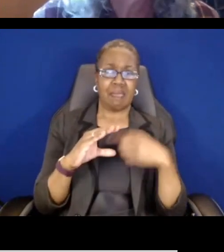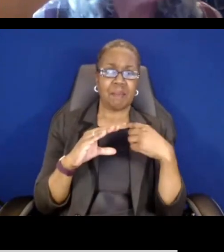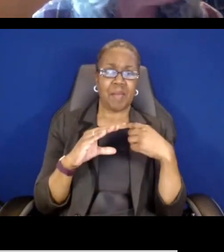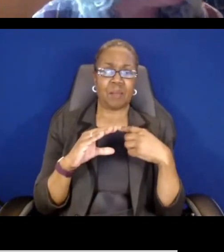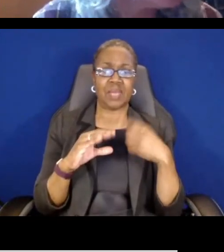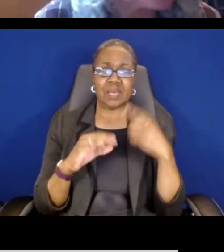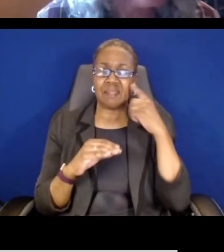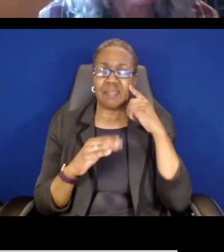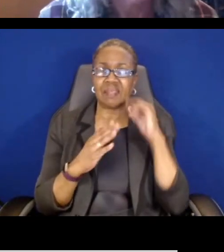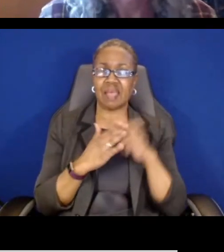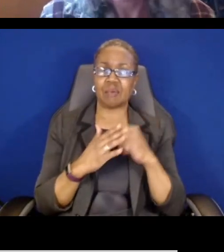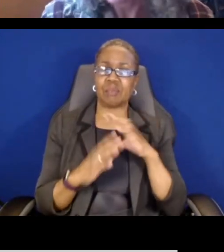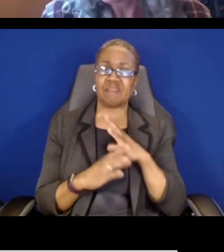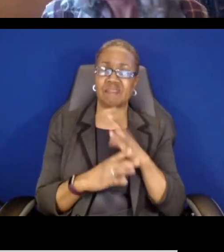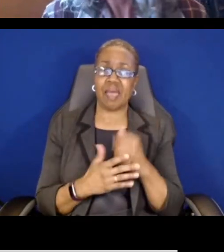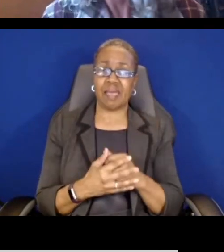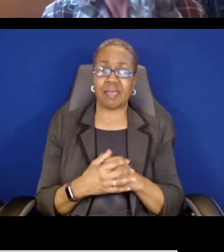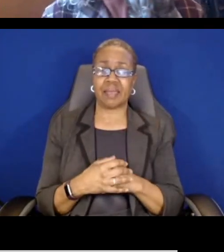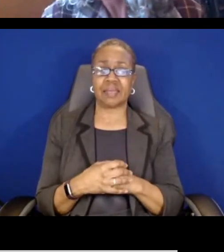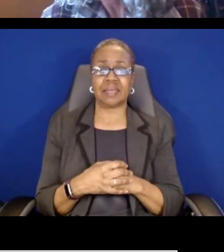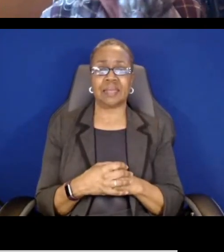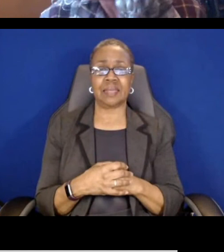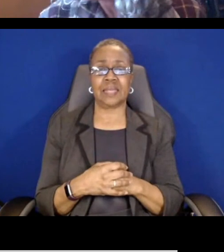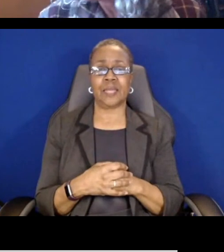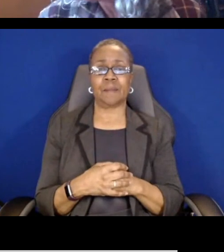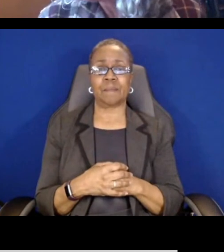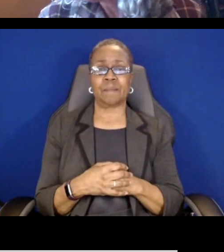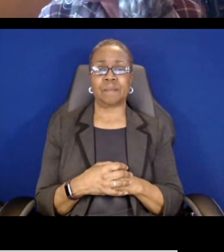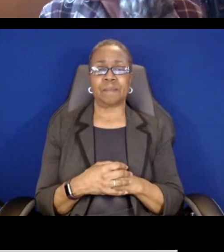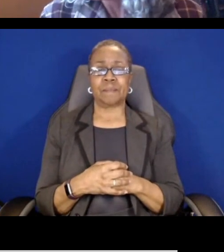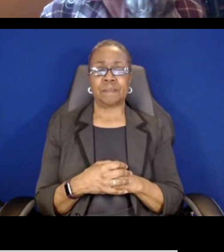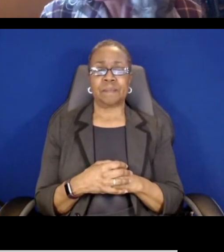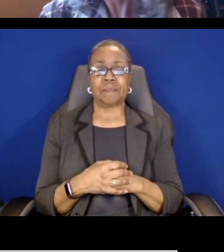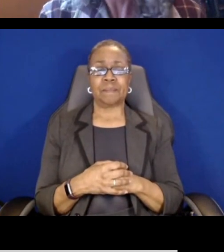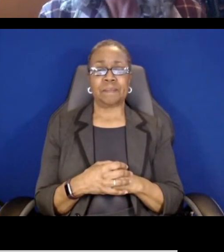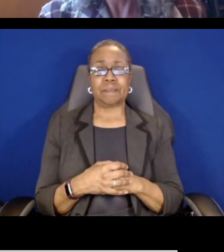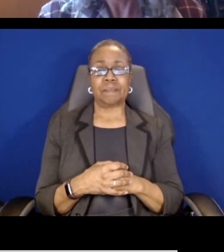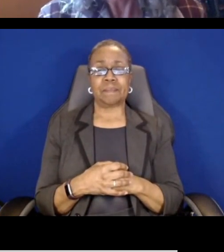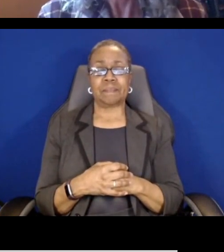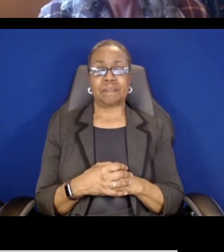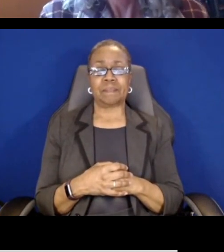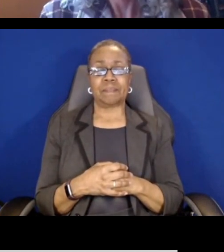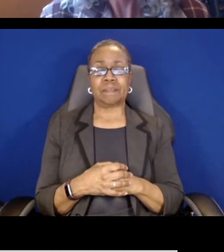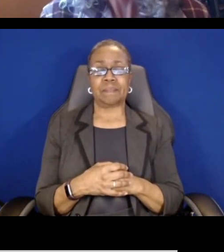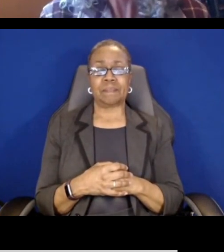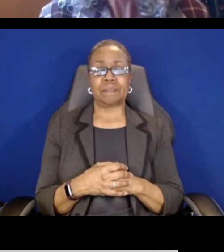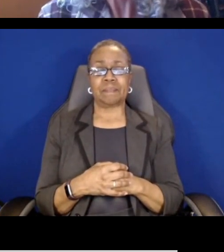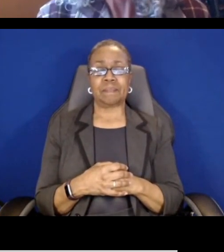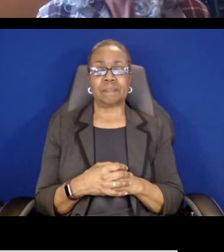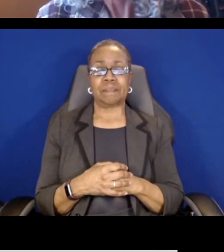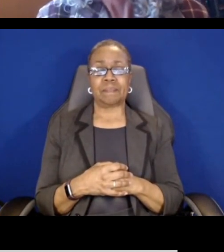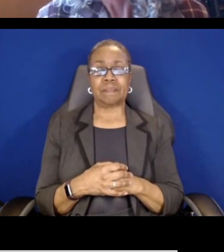that would be fine. I might have to